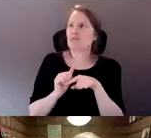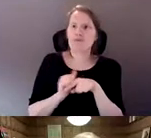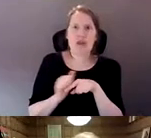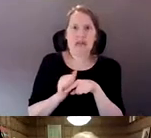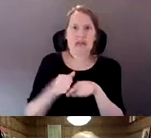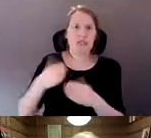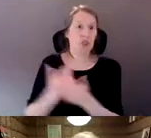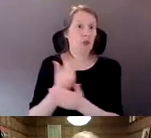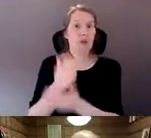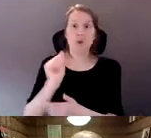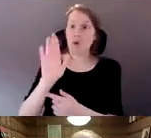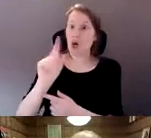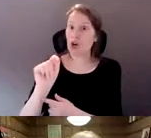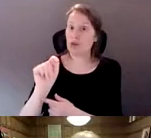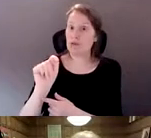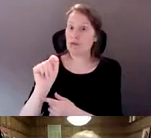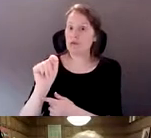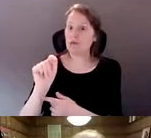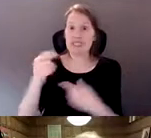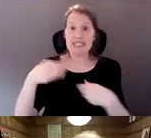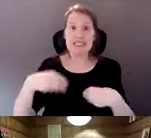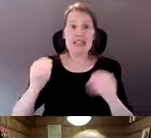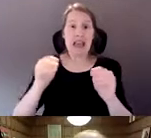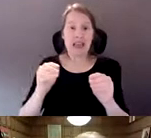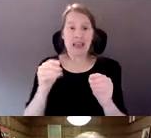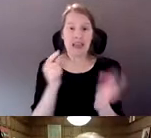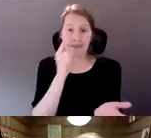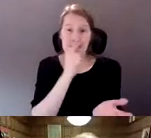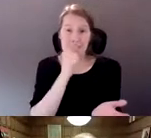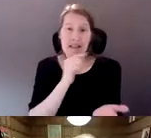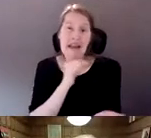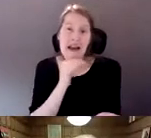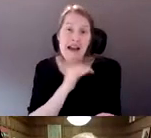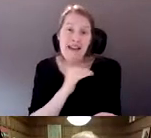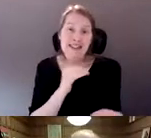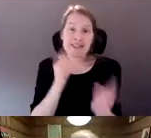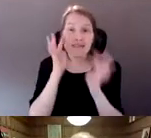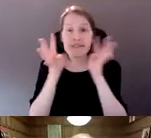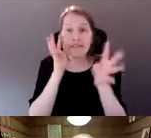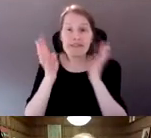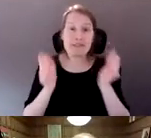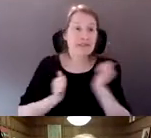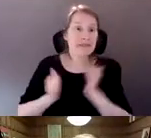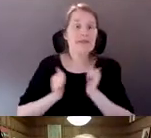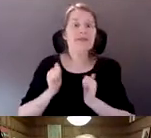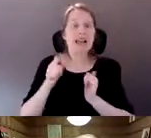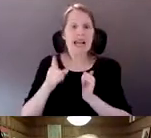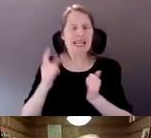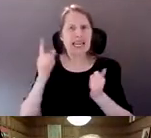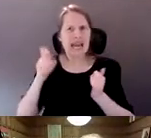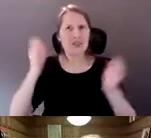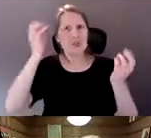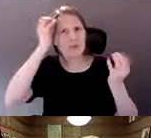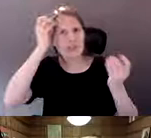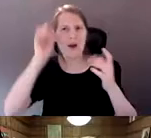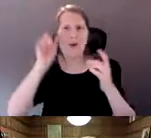form, the sale of deceit that needs to be justified. And all of these things he justifies and he thinks about and he